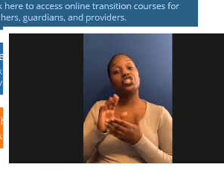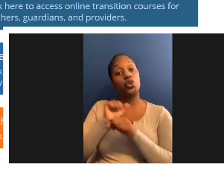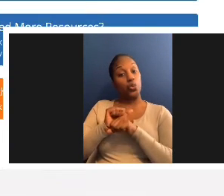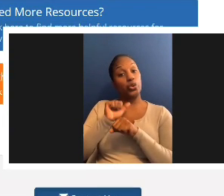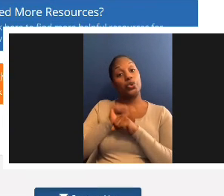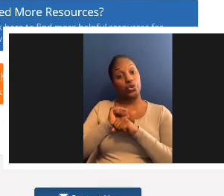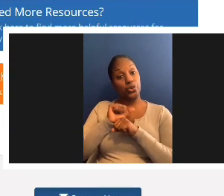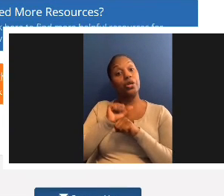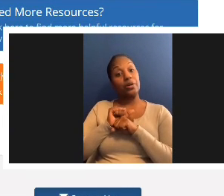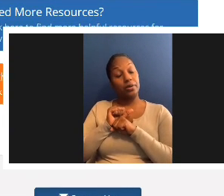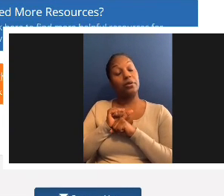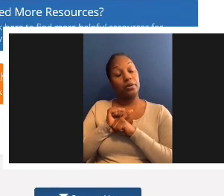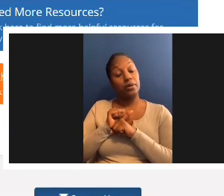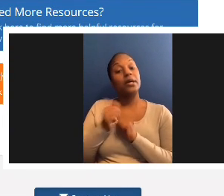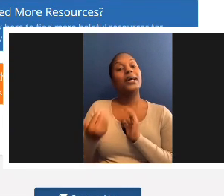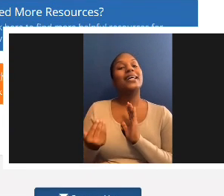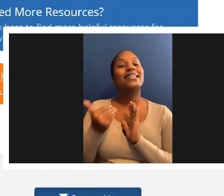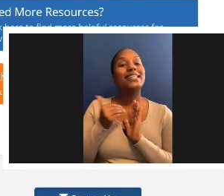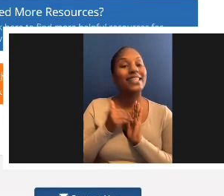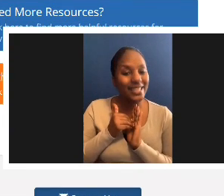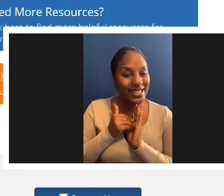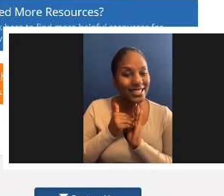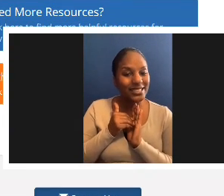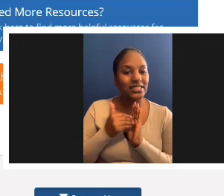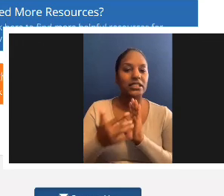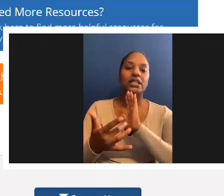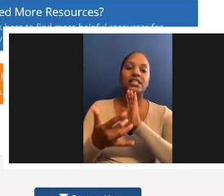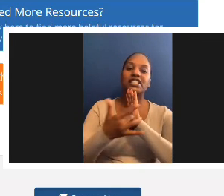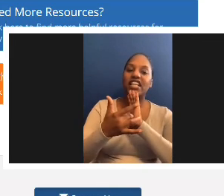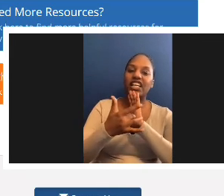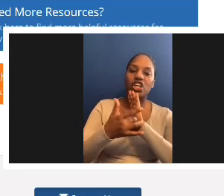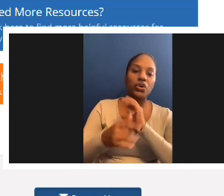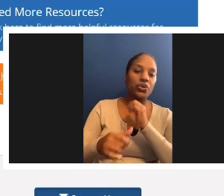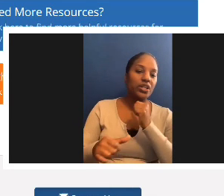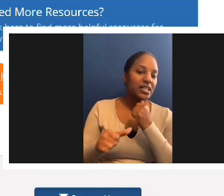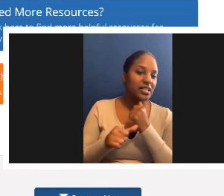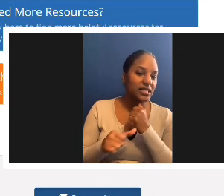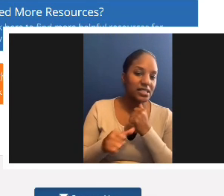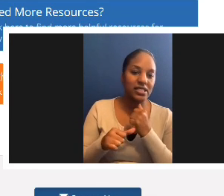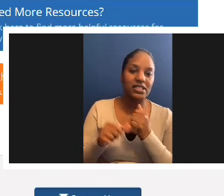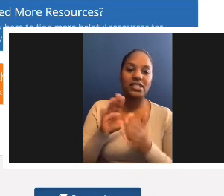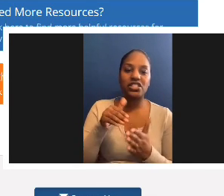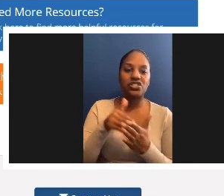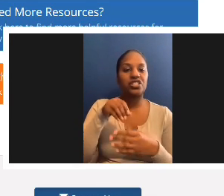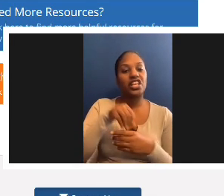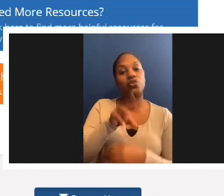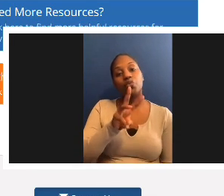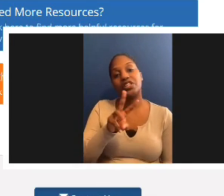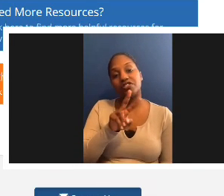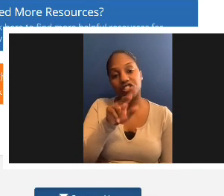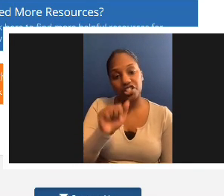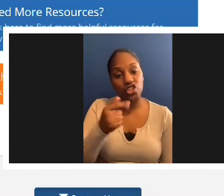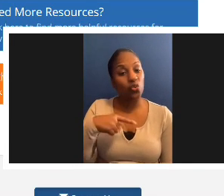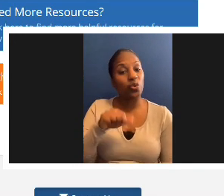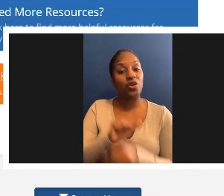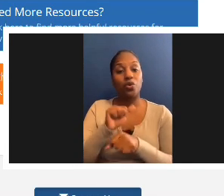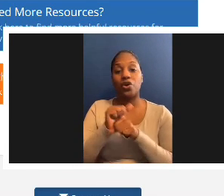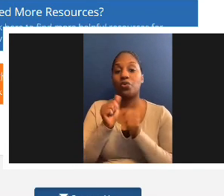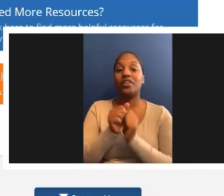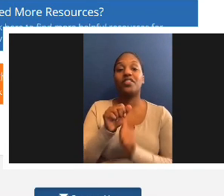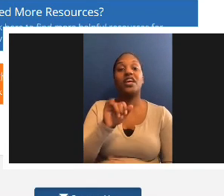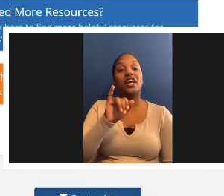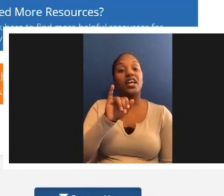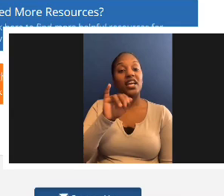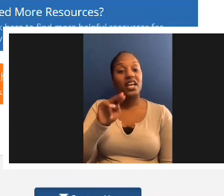work. Again, here are technical assistance centers in West Virginia. We work with Intact. All